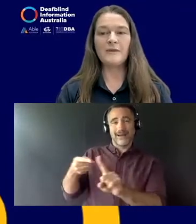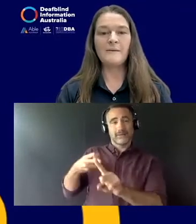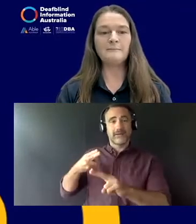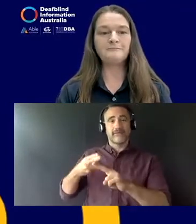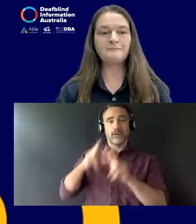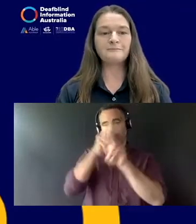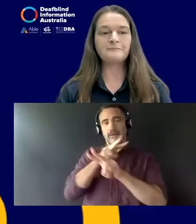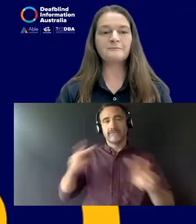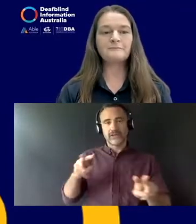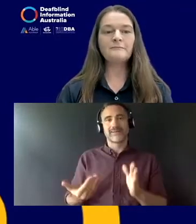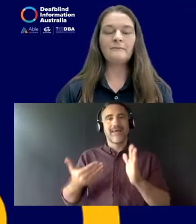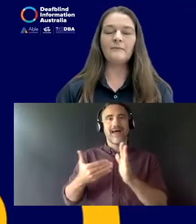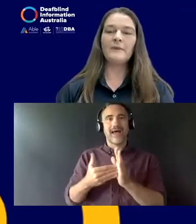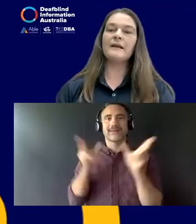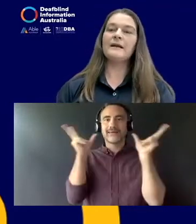support them.